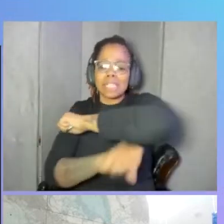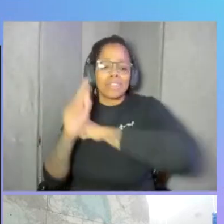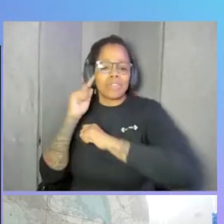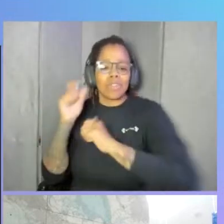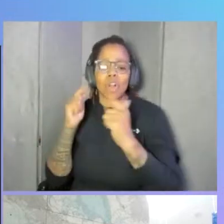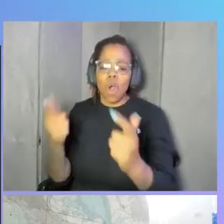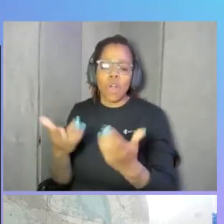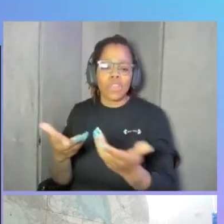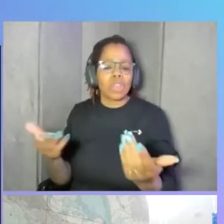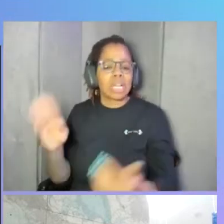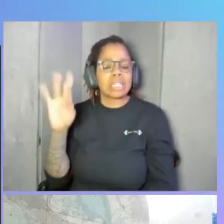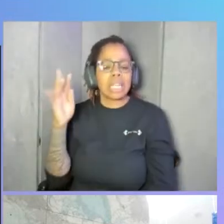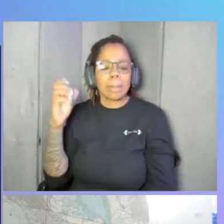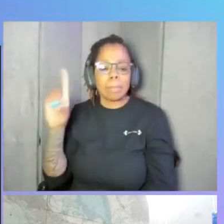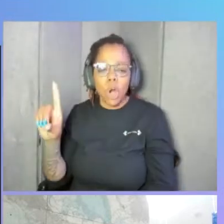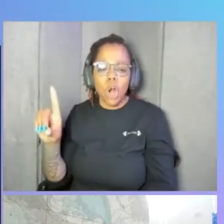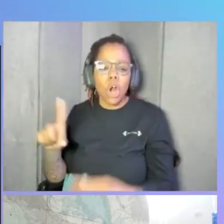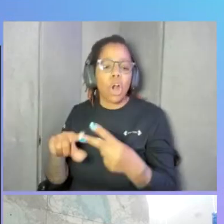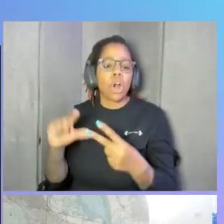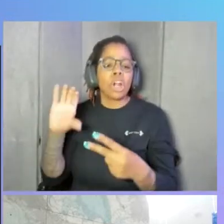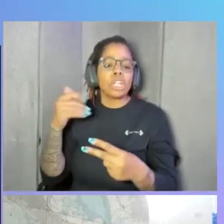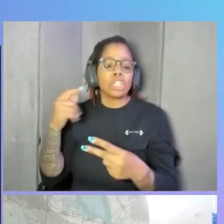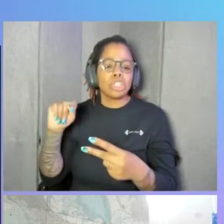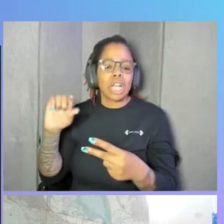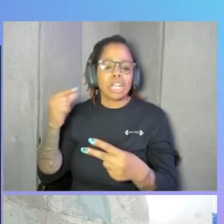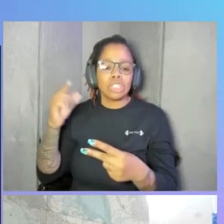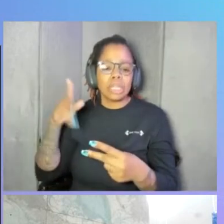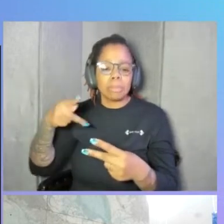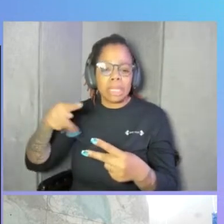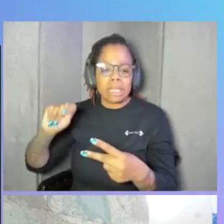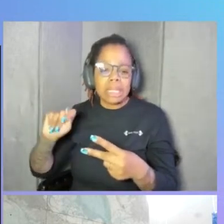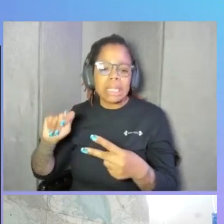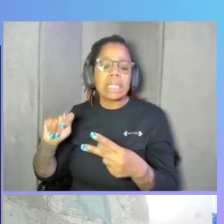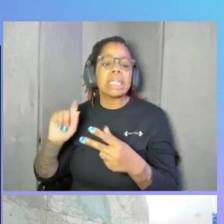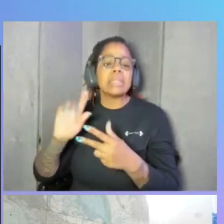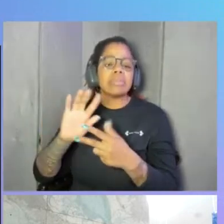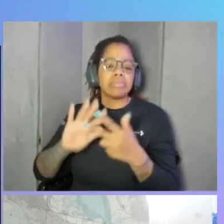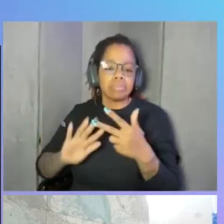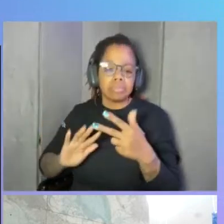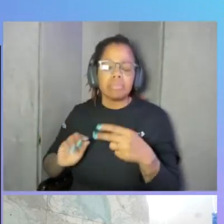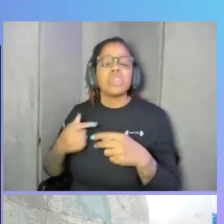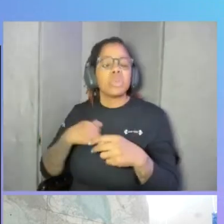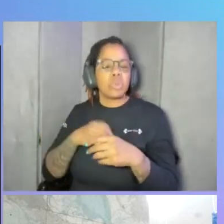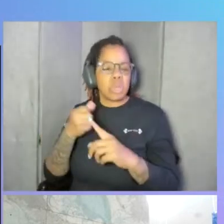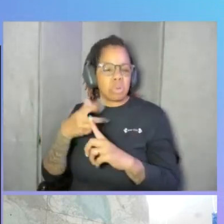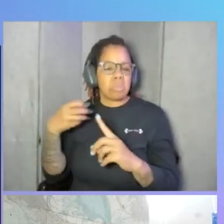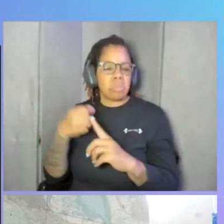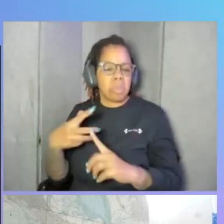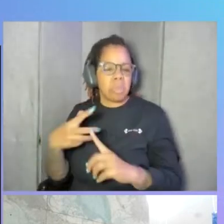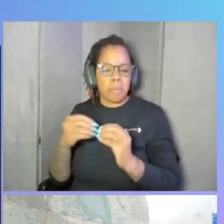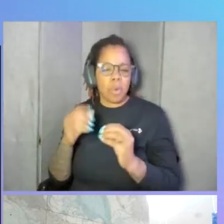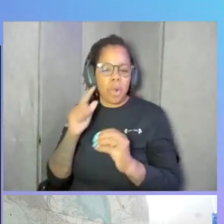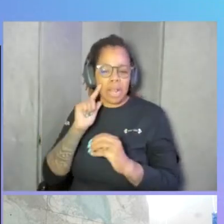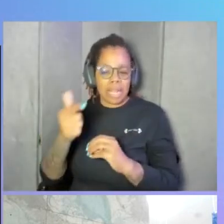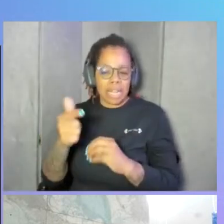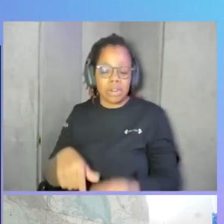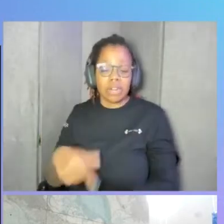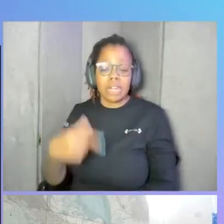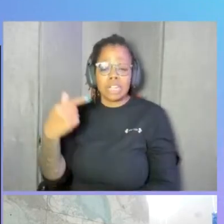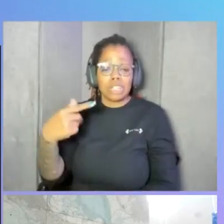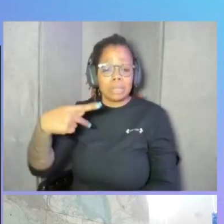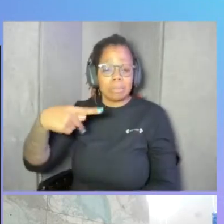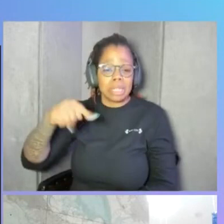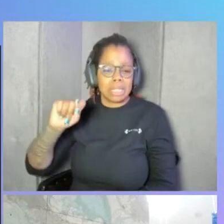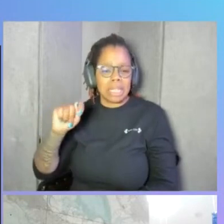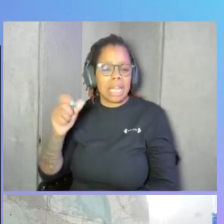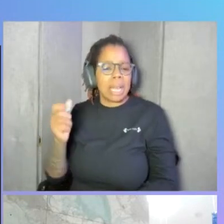BARD and ChatGPT. We're going to be getting into those in some detail later. GPT, a lot of